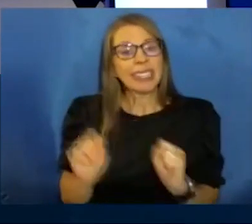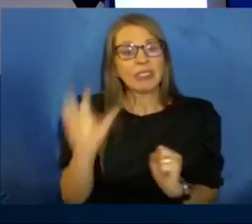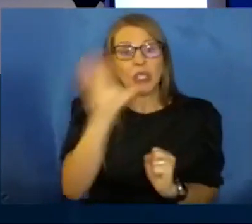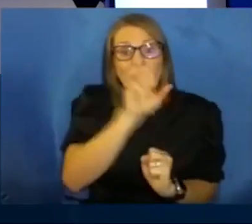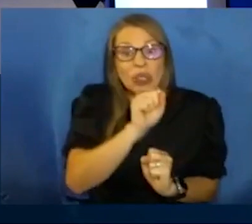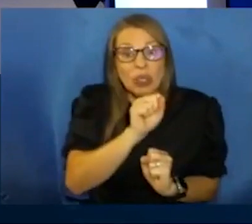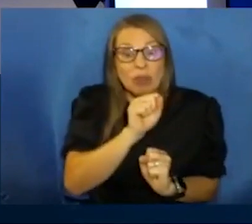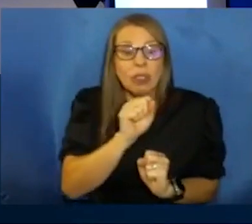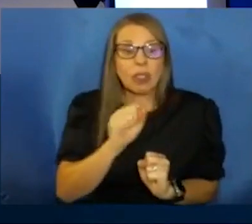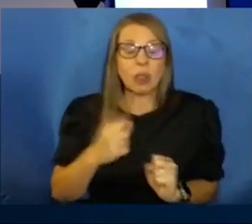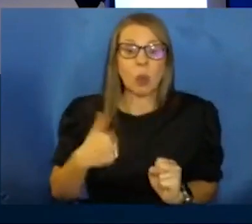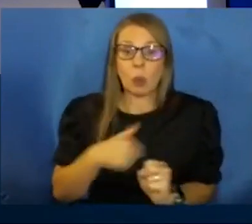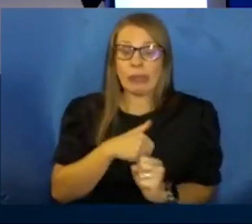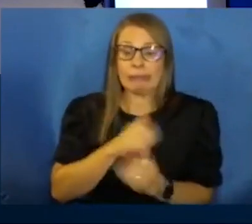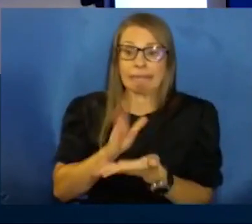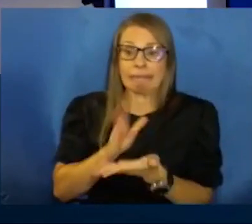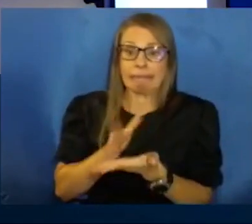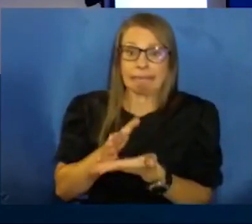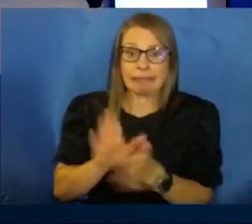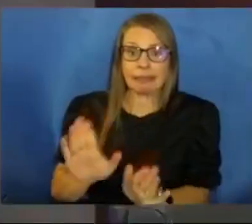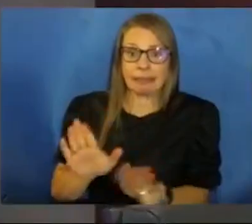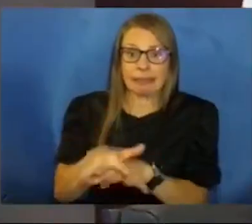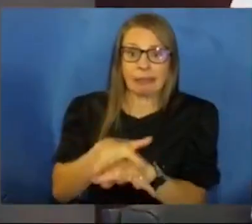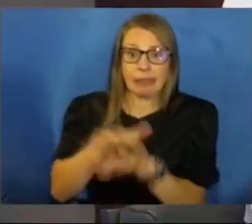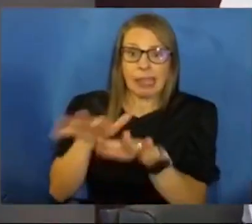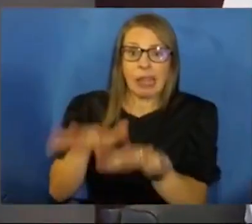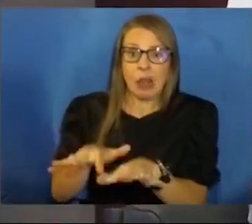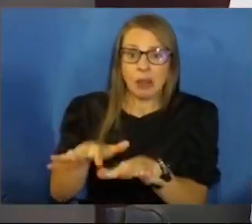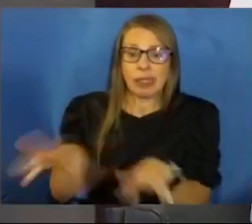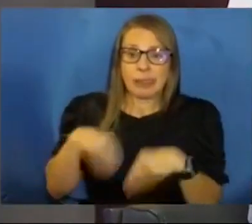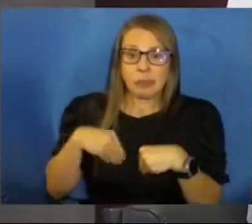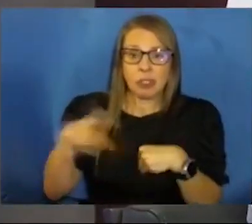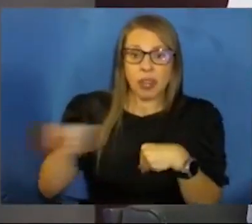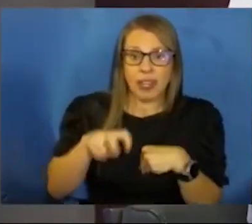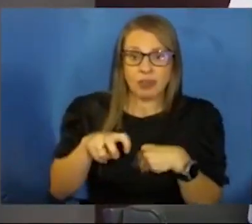know, patients have been transferred in from other areas, but